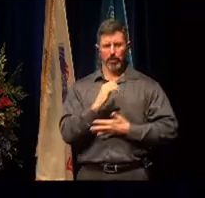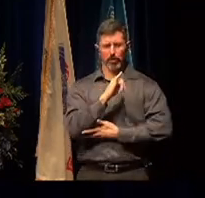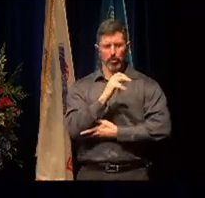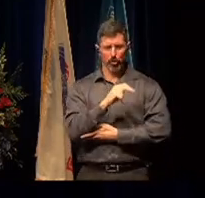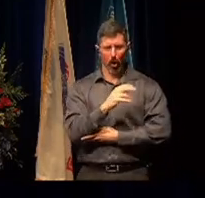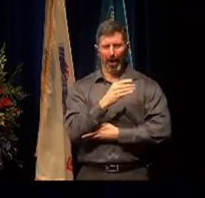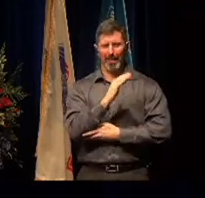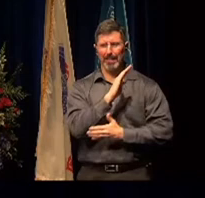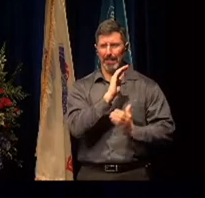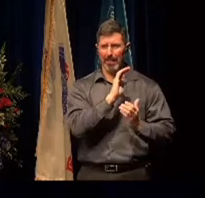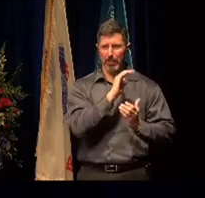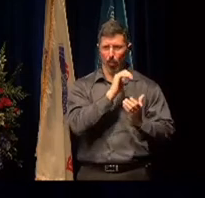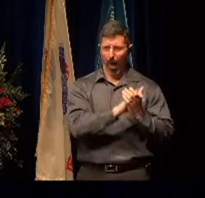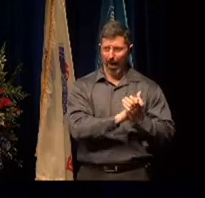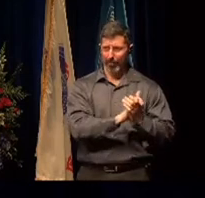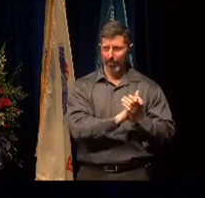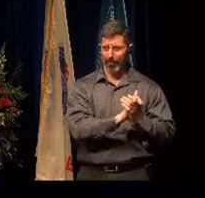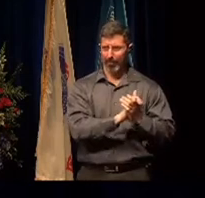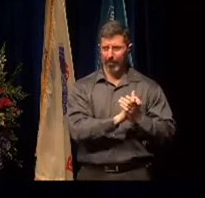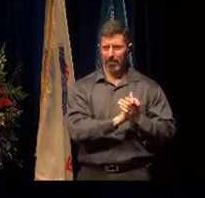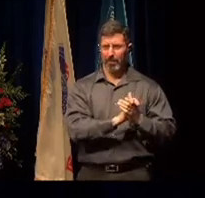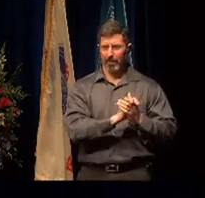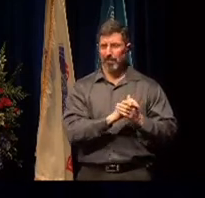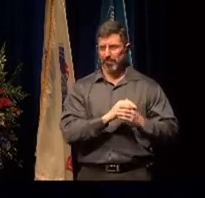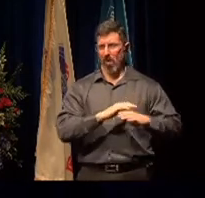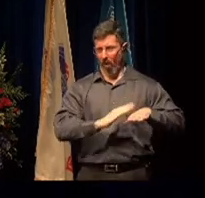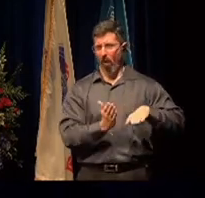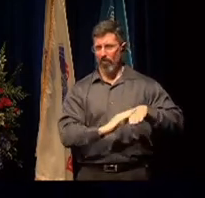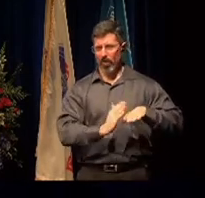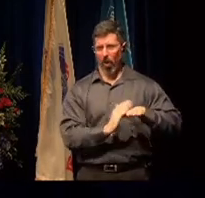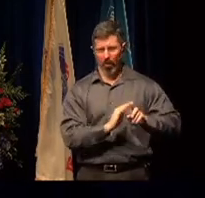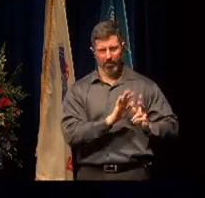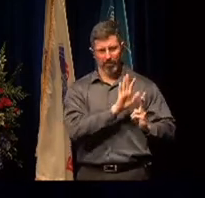wife at different times in their lives when they needed it.